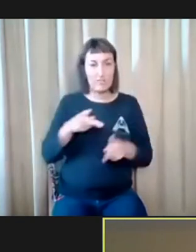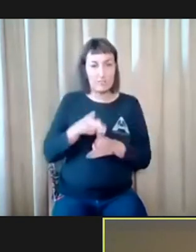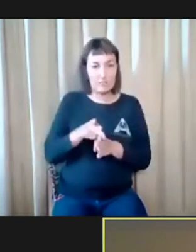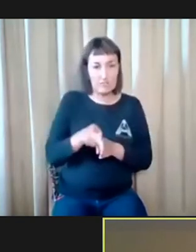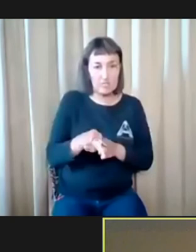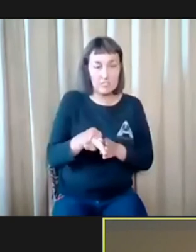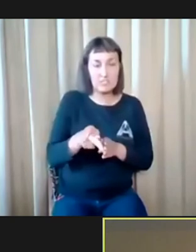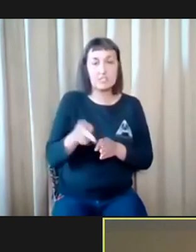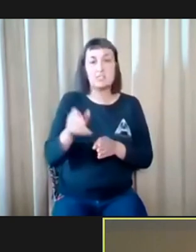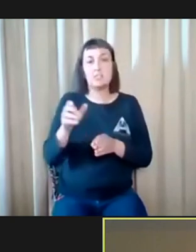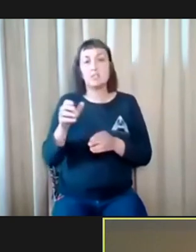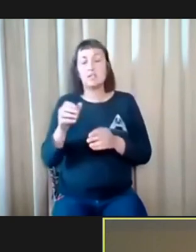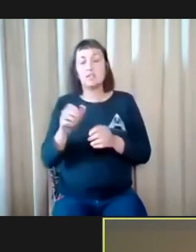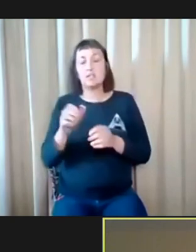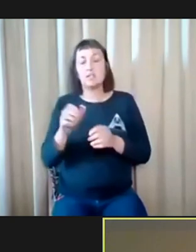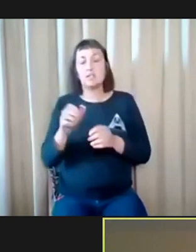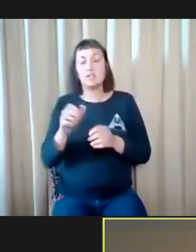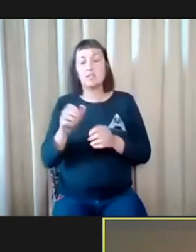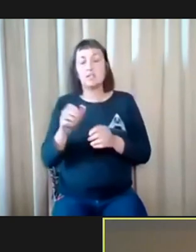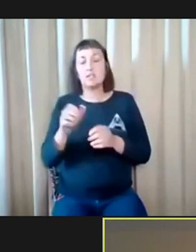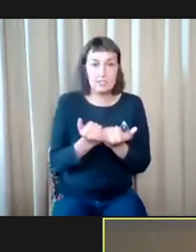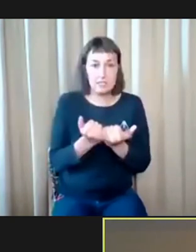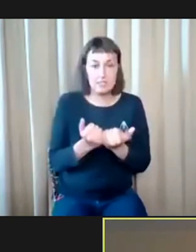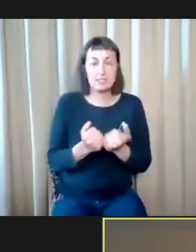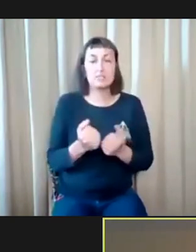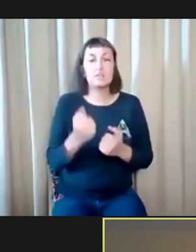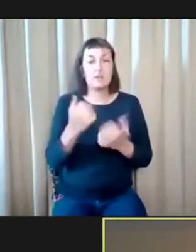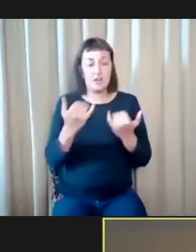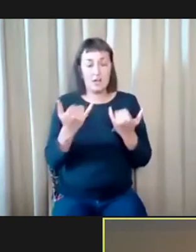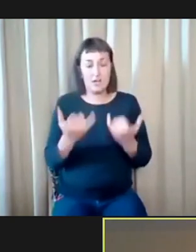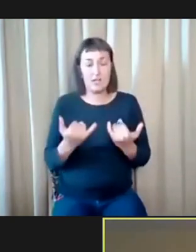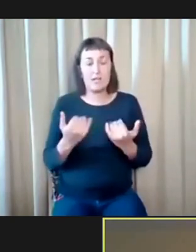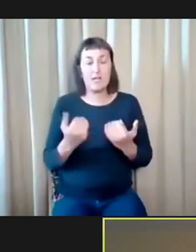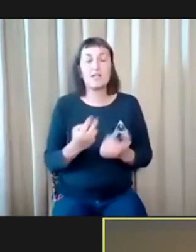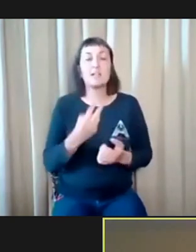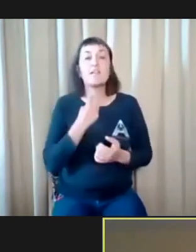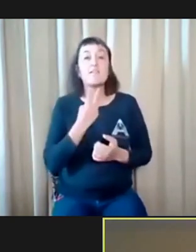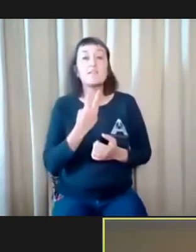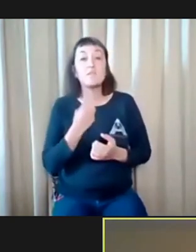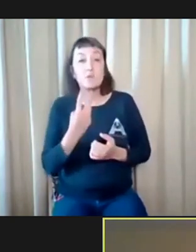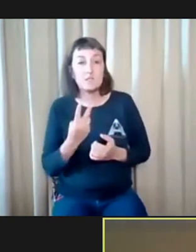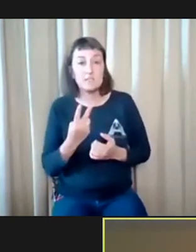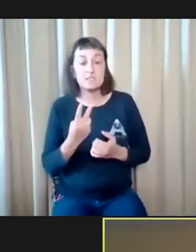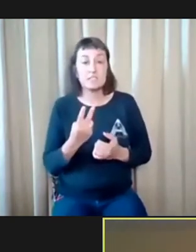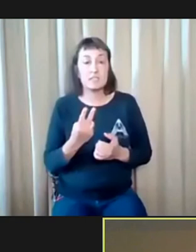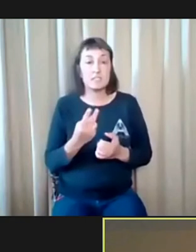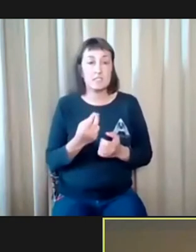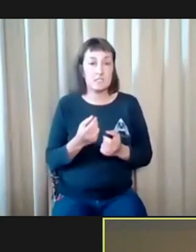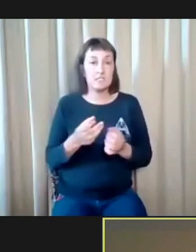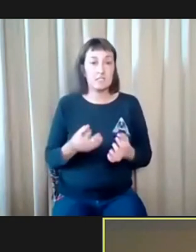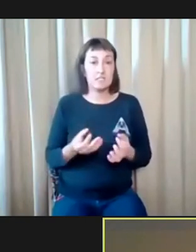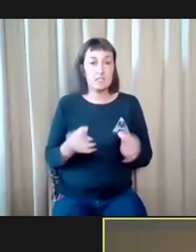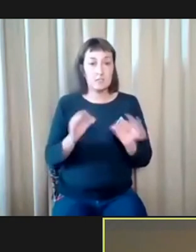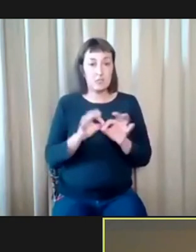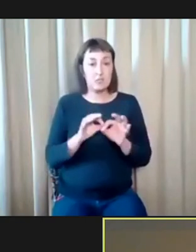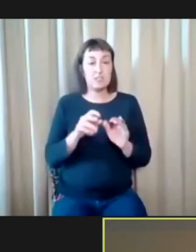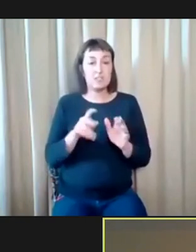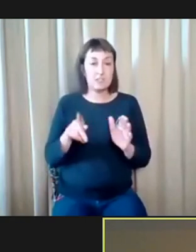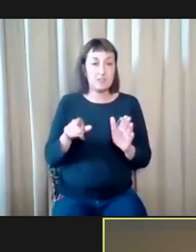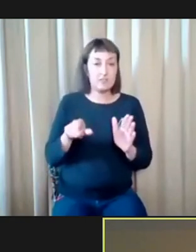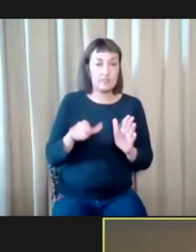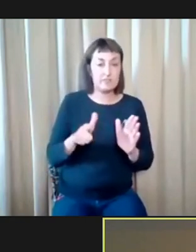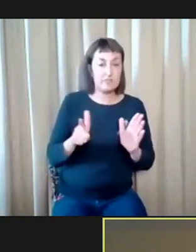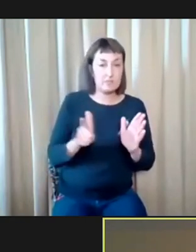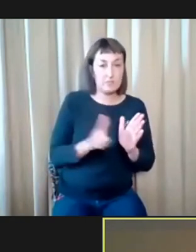and agencies are also speaking out about this. And that's why they are banning them, because